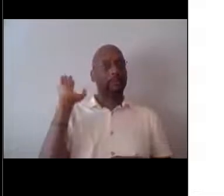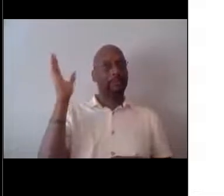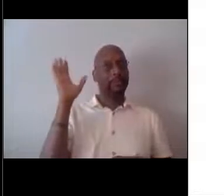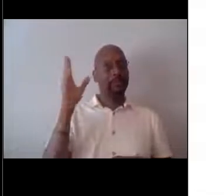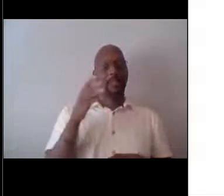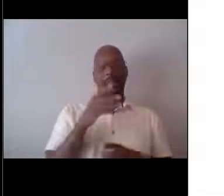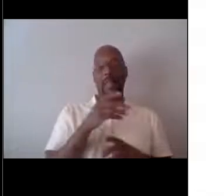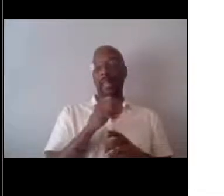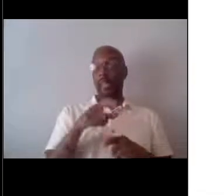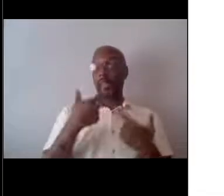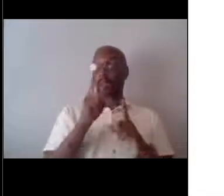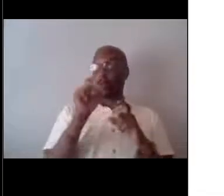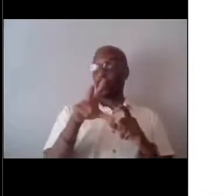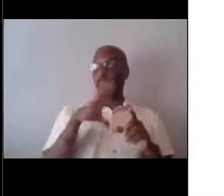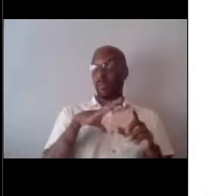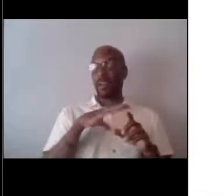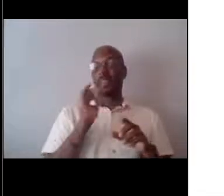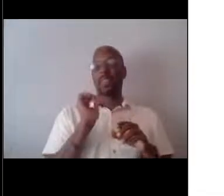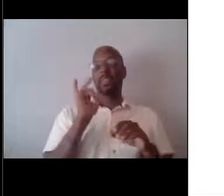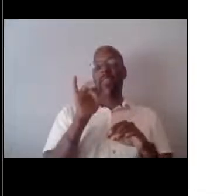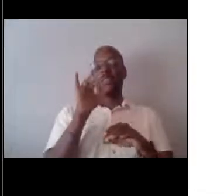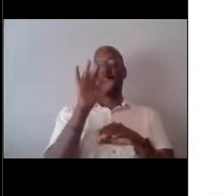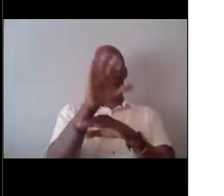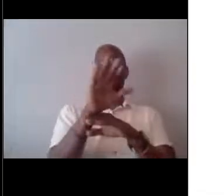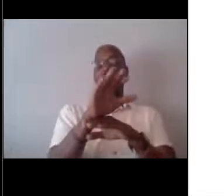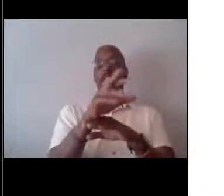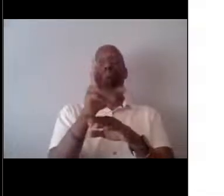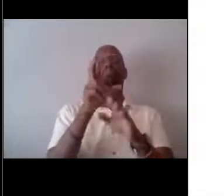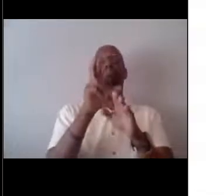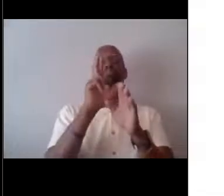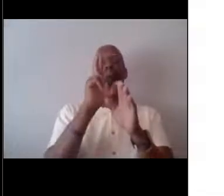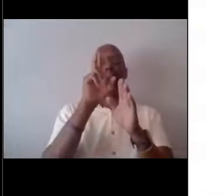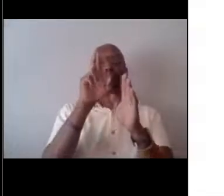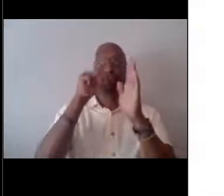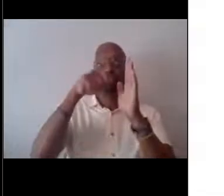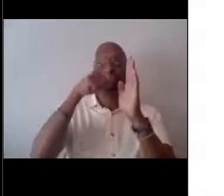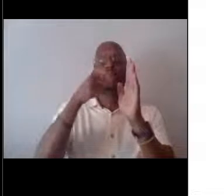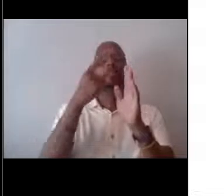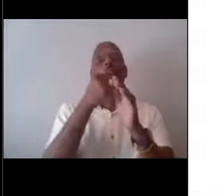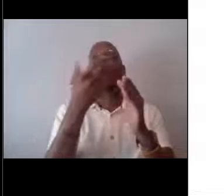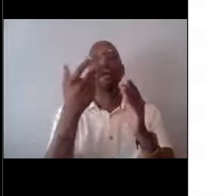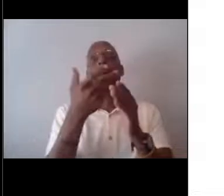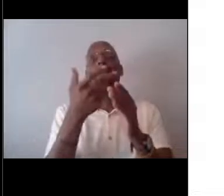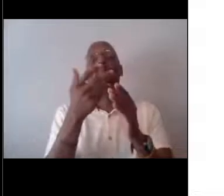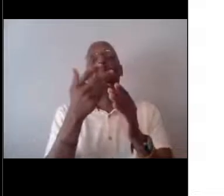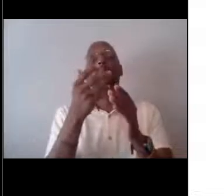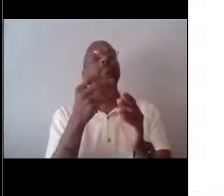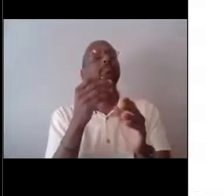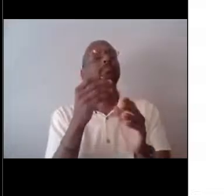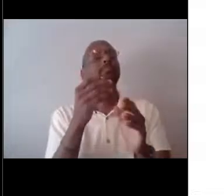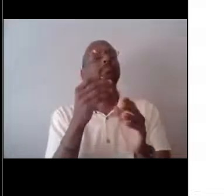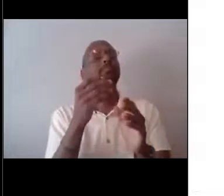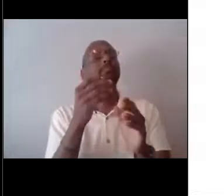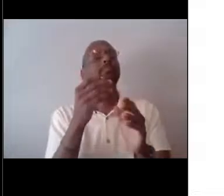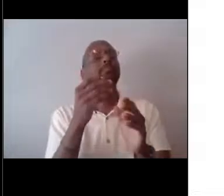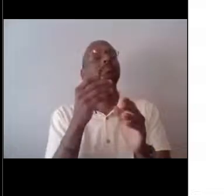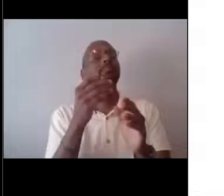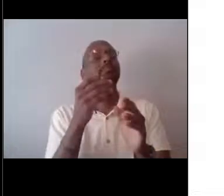That afternoon, the webinar was recorded and posted to YouTube for anyone who was unavailable to join it in real time.